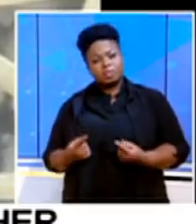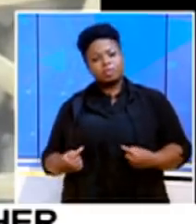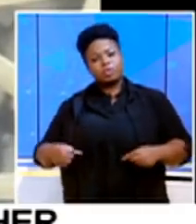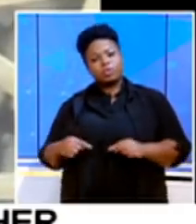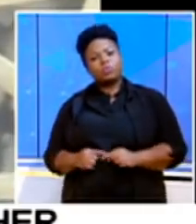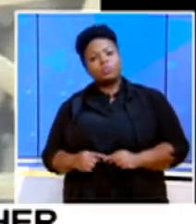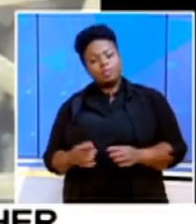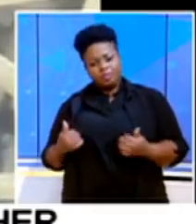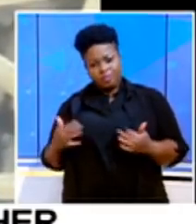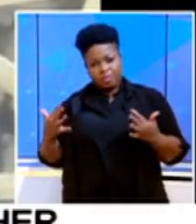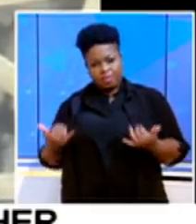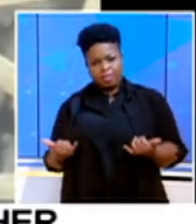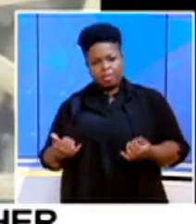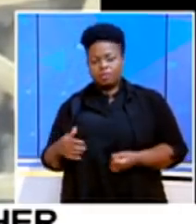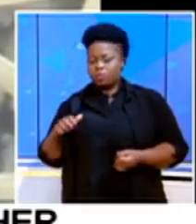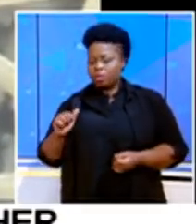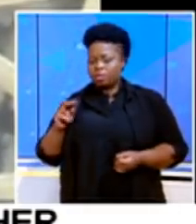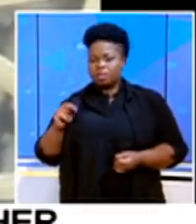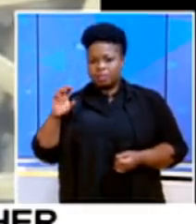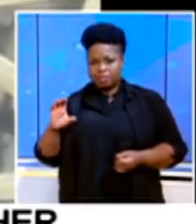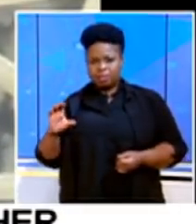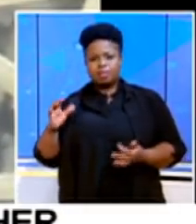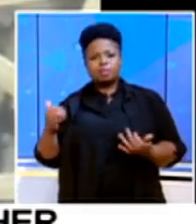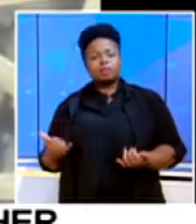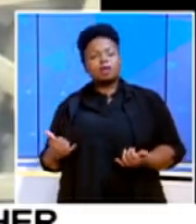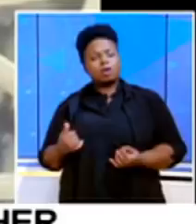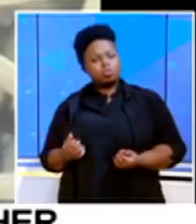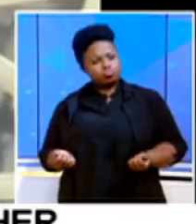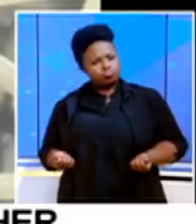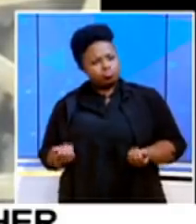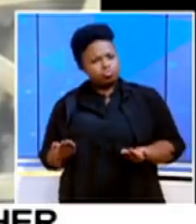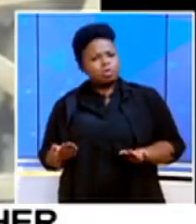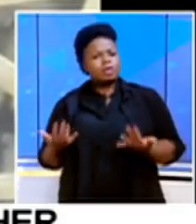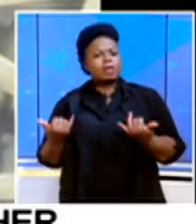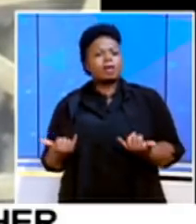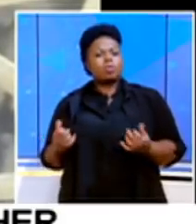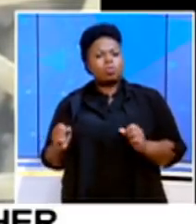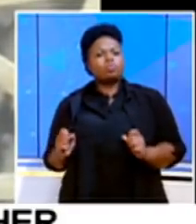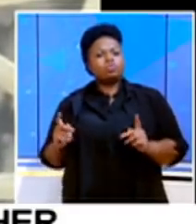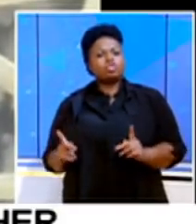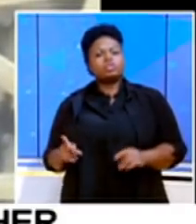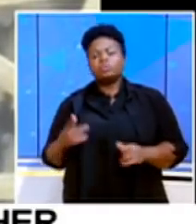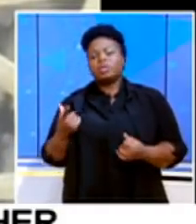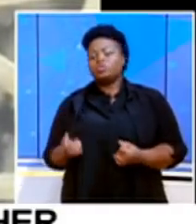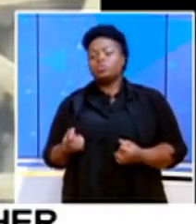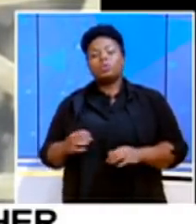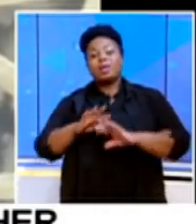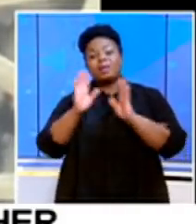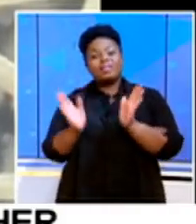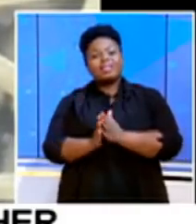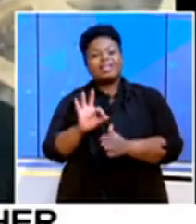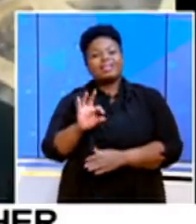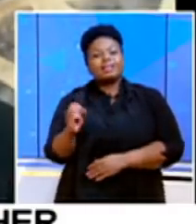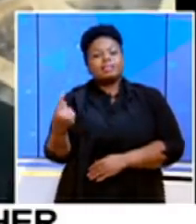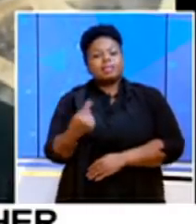have undertaken as the African National Congress does provide us with the space to be able to do all of that.